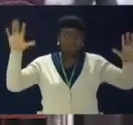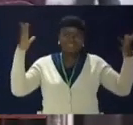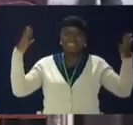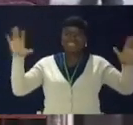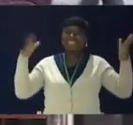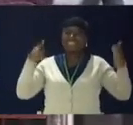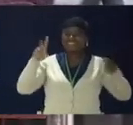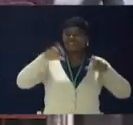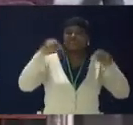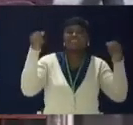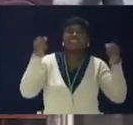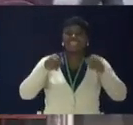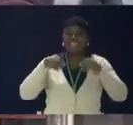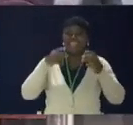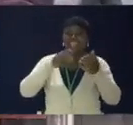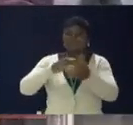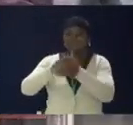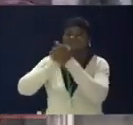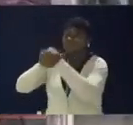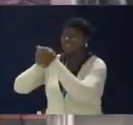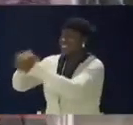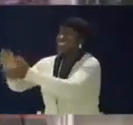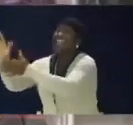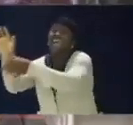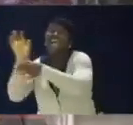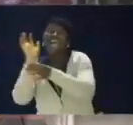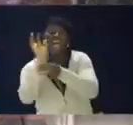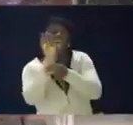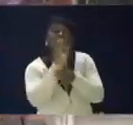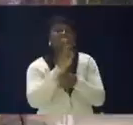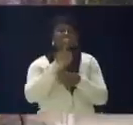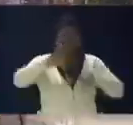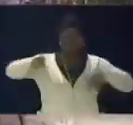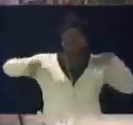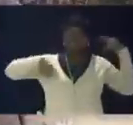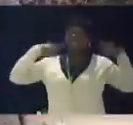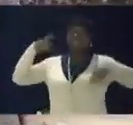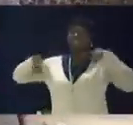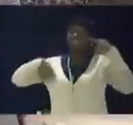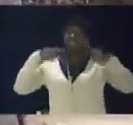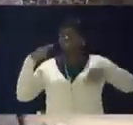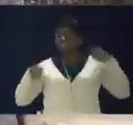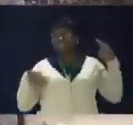you shake hands, you rejoice.